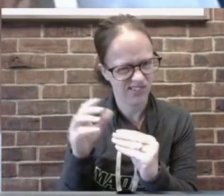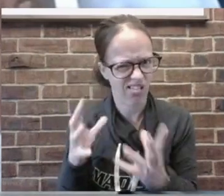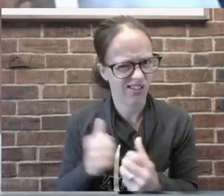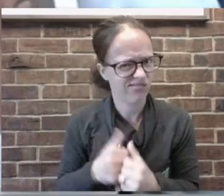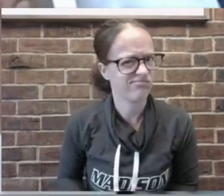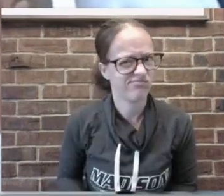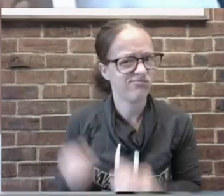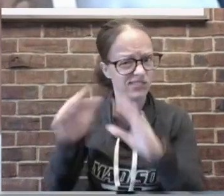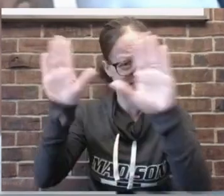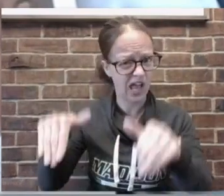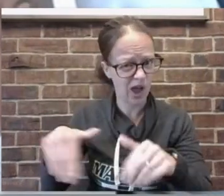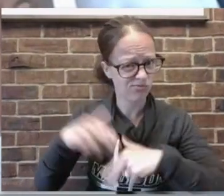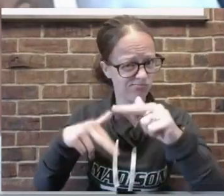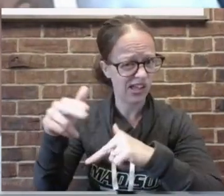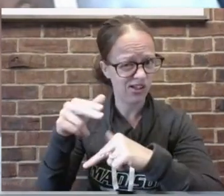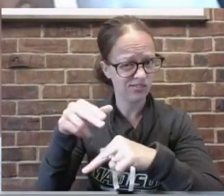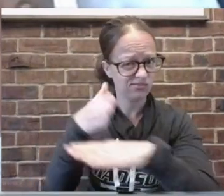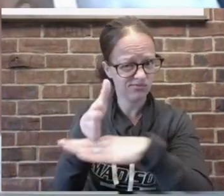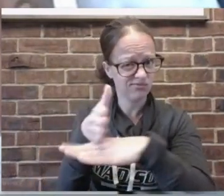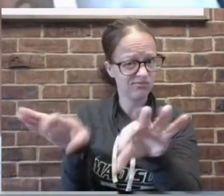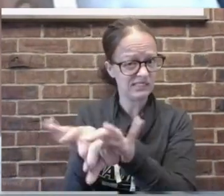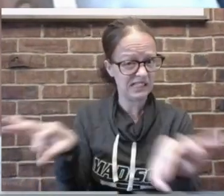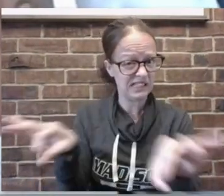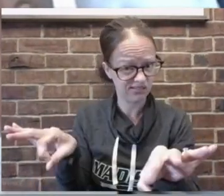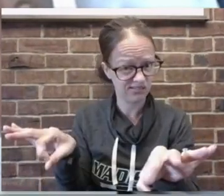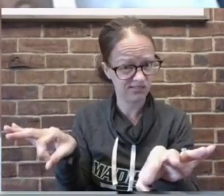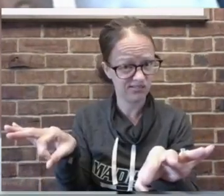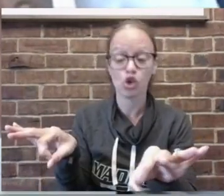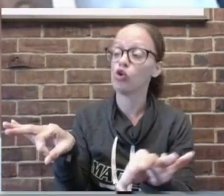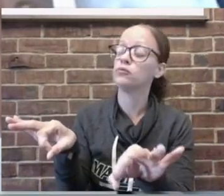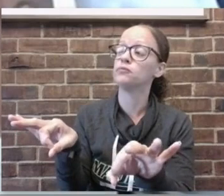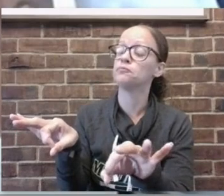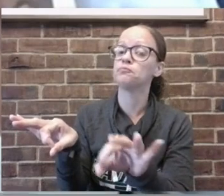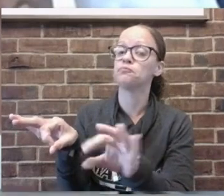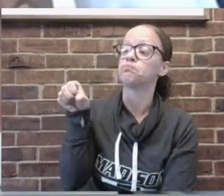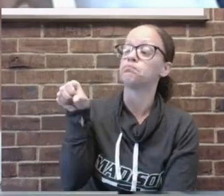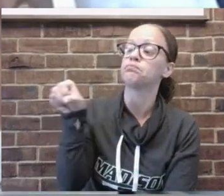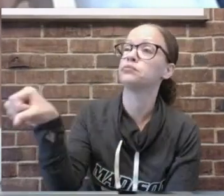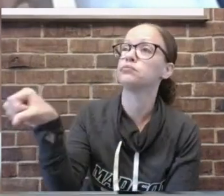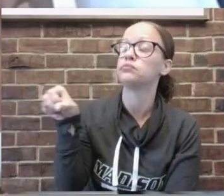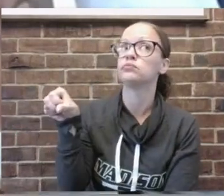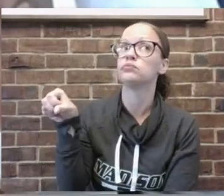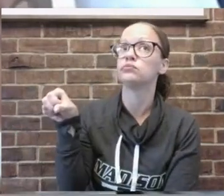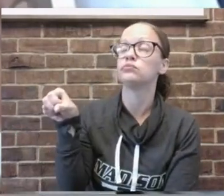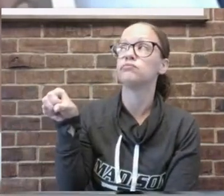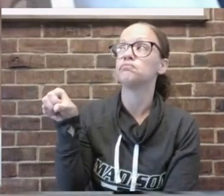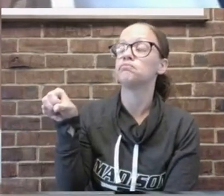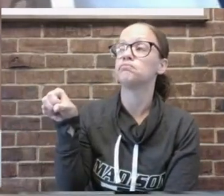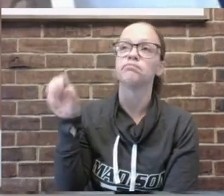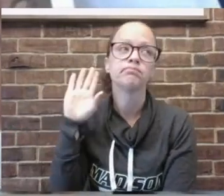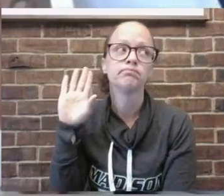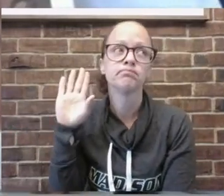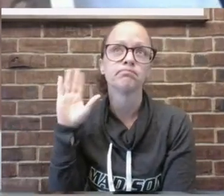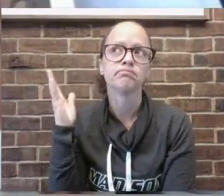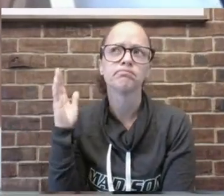sticks I rang the doorbell on the house of sticks nobody answered I called mr.